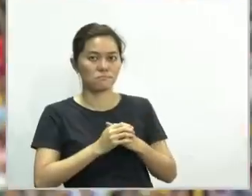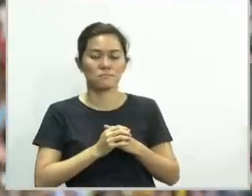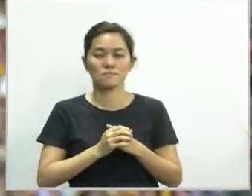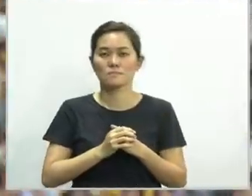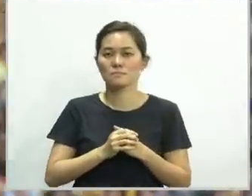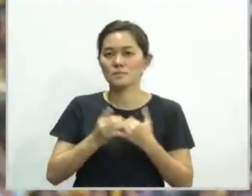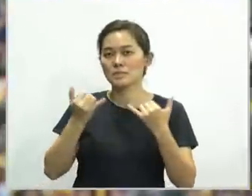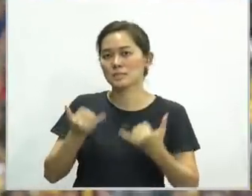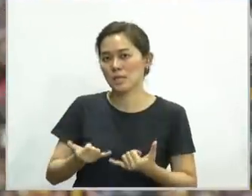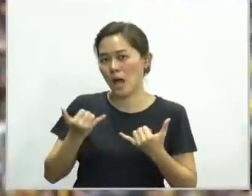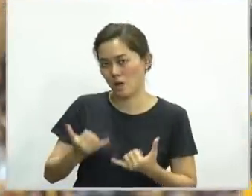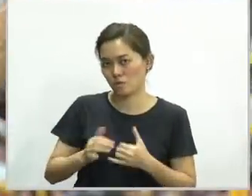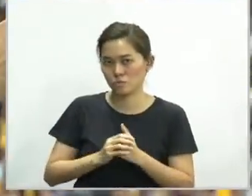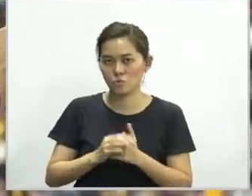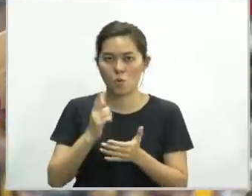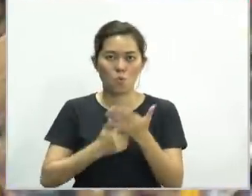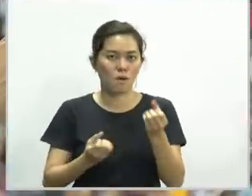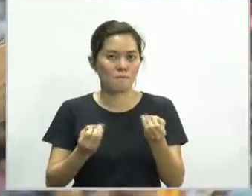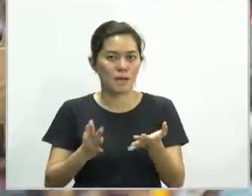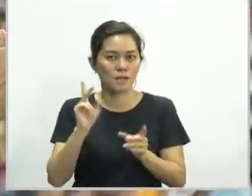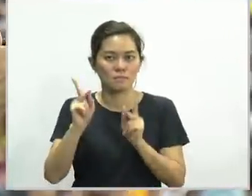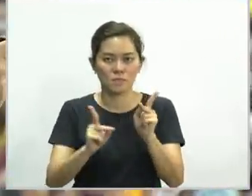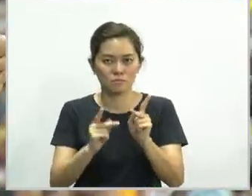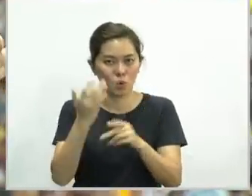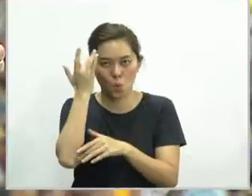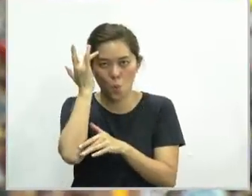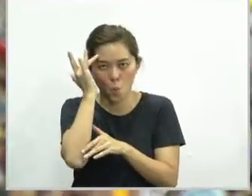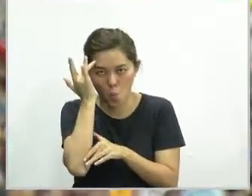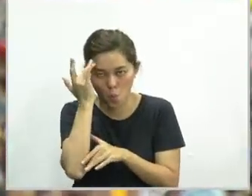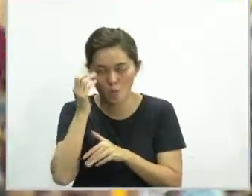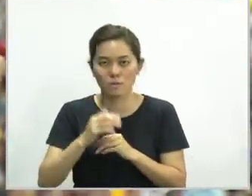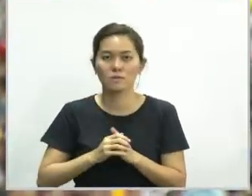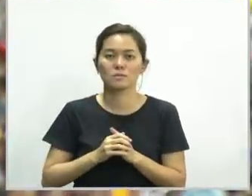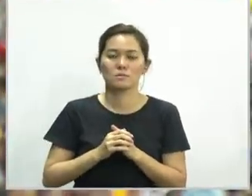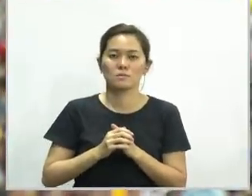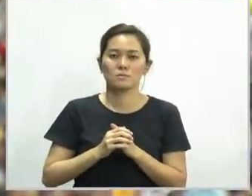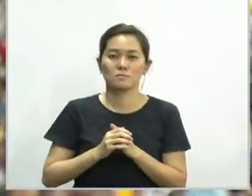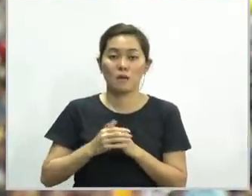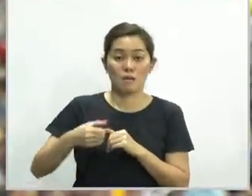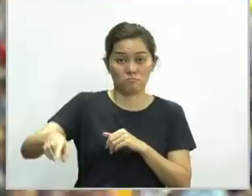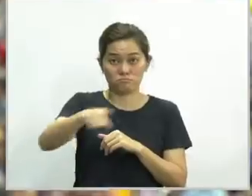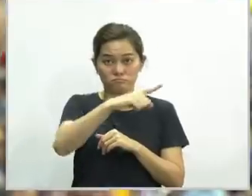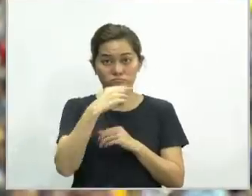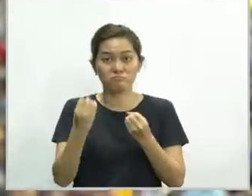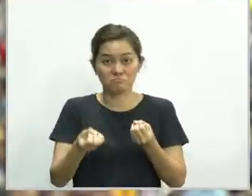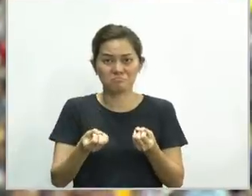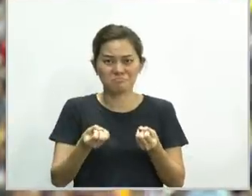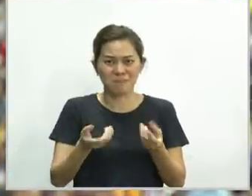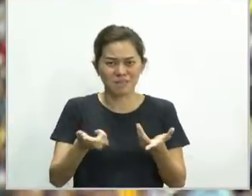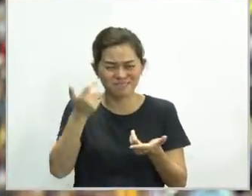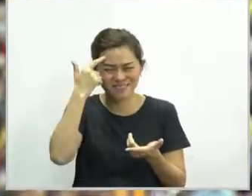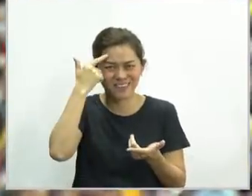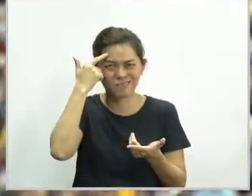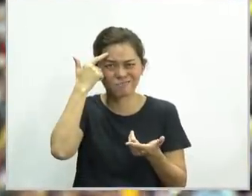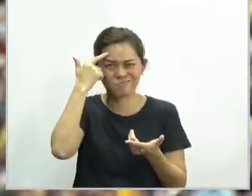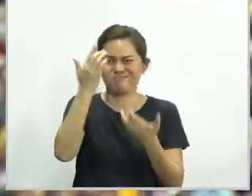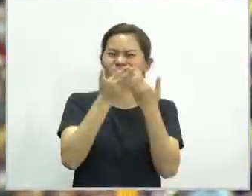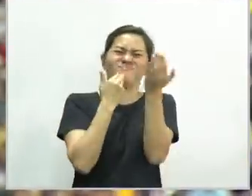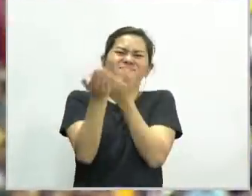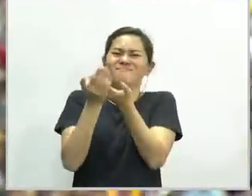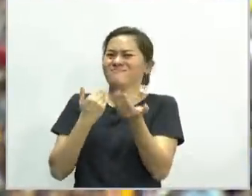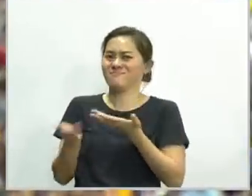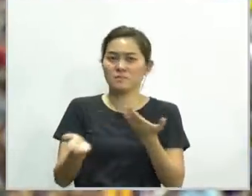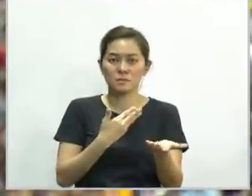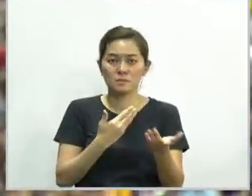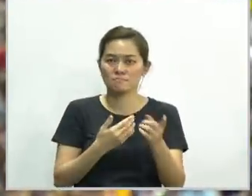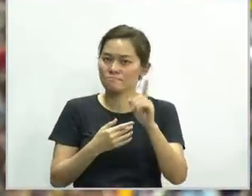Now, what a lot of people don't realize, many of us think it doesn't matter, but